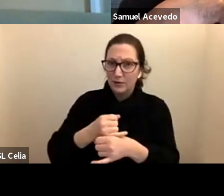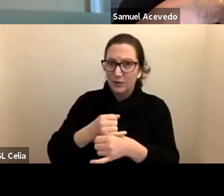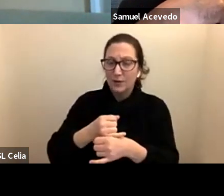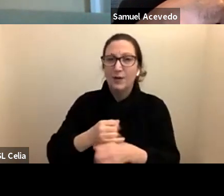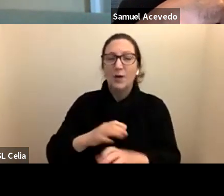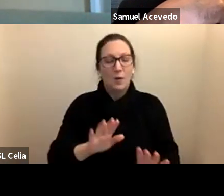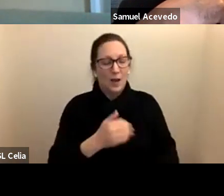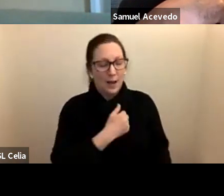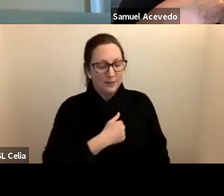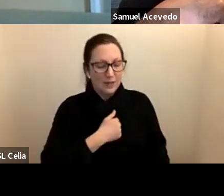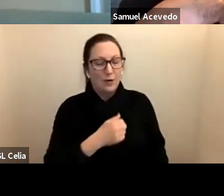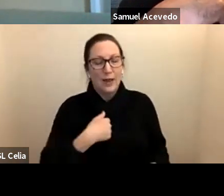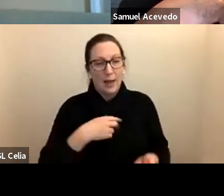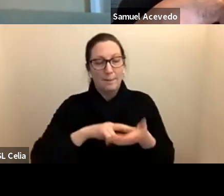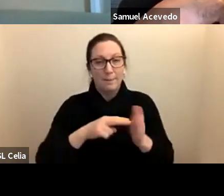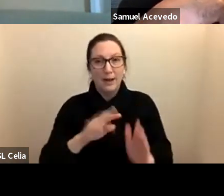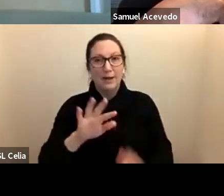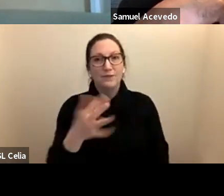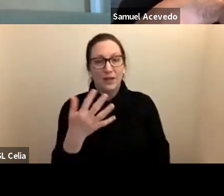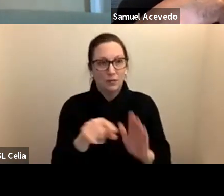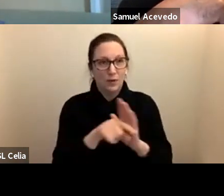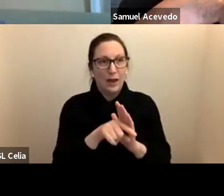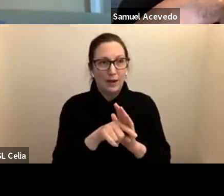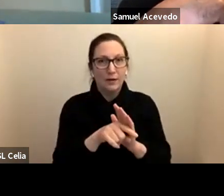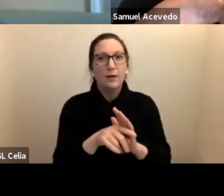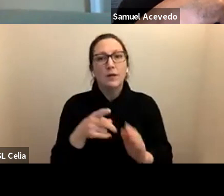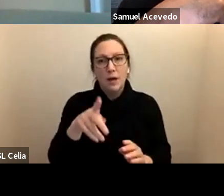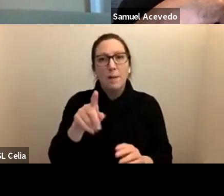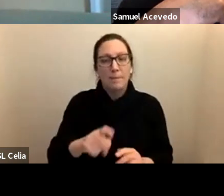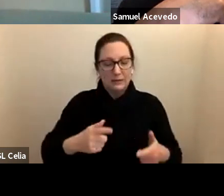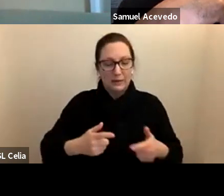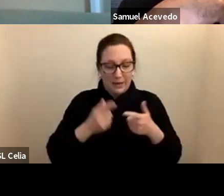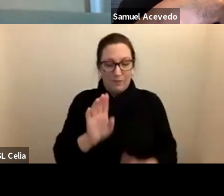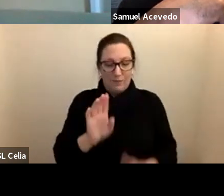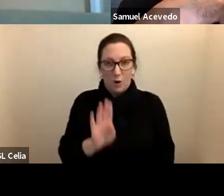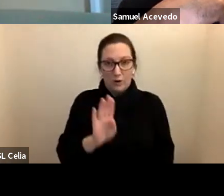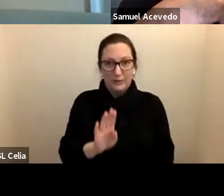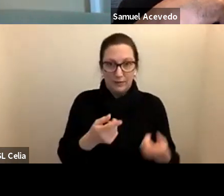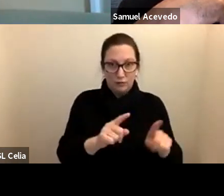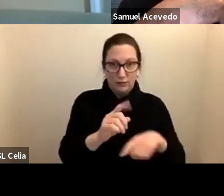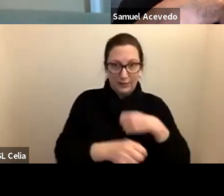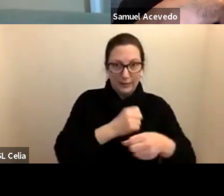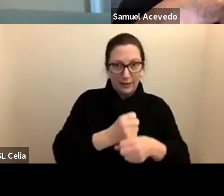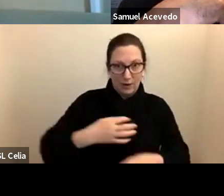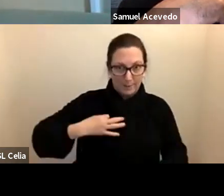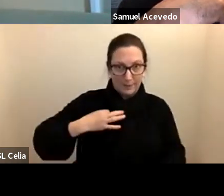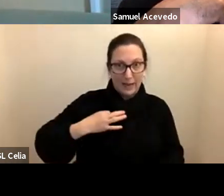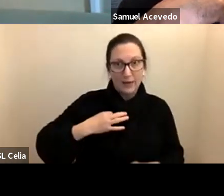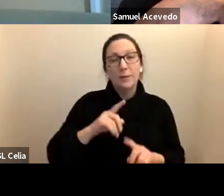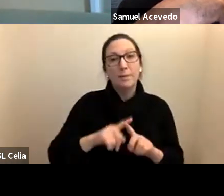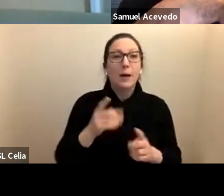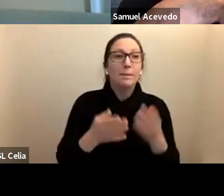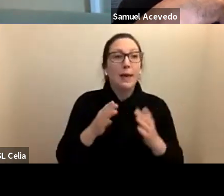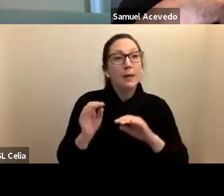my apologies. So you do have to live in the city of Boston by the year of your application, but you could have, for instance, moved there in the summer before